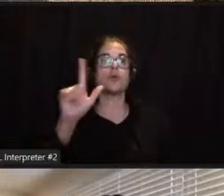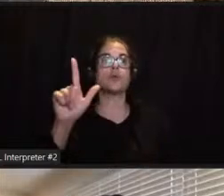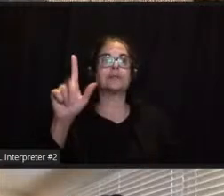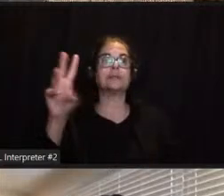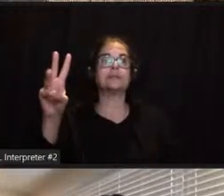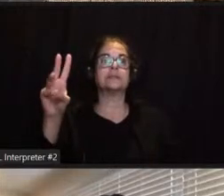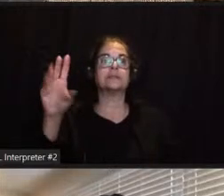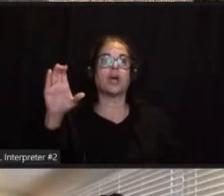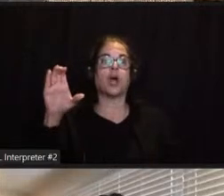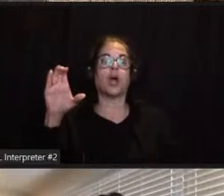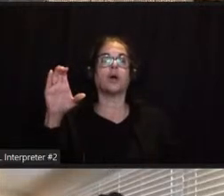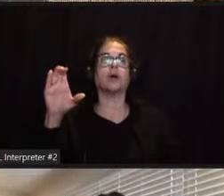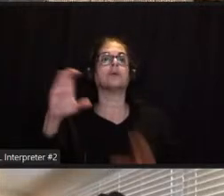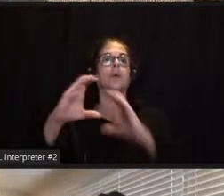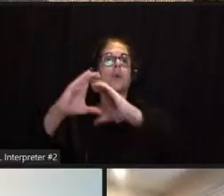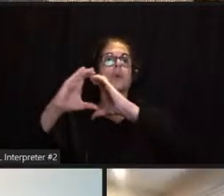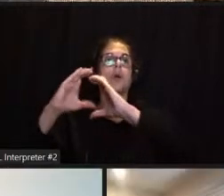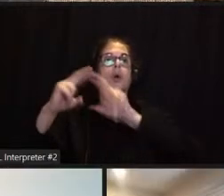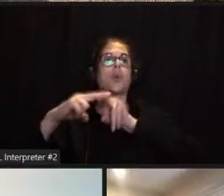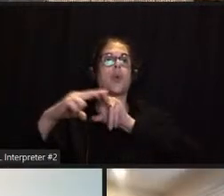rail car overhaul.